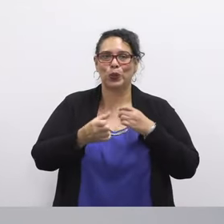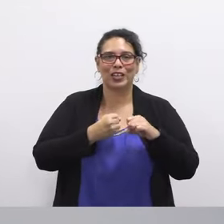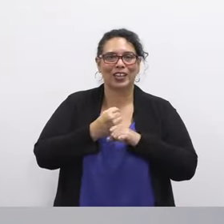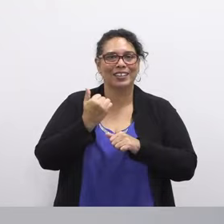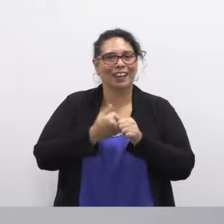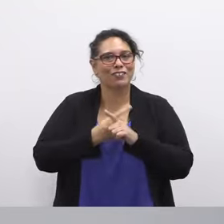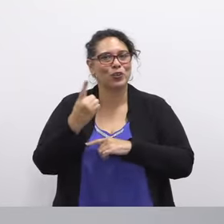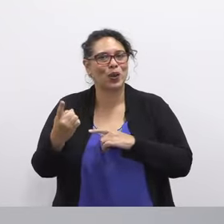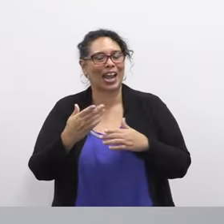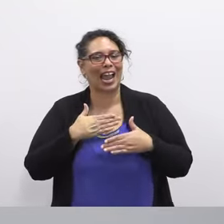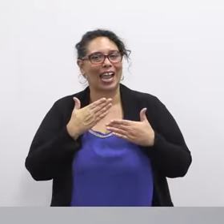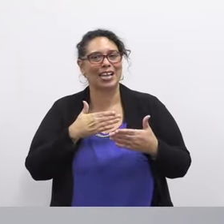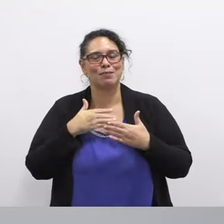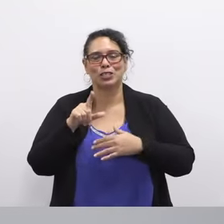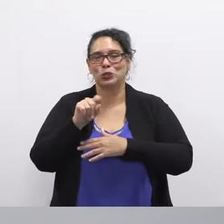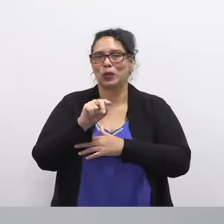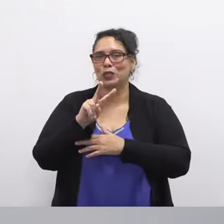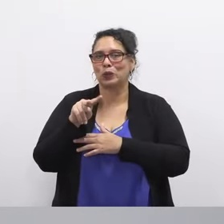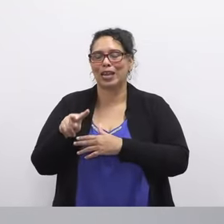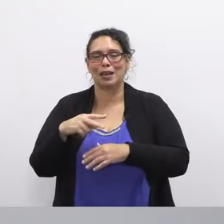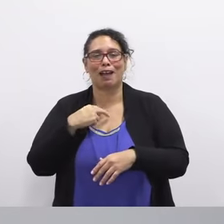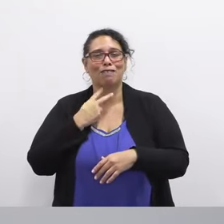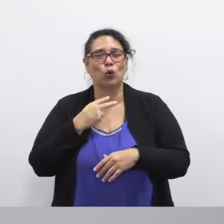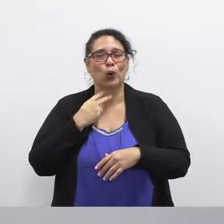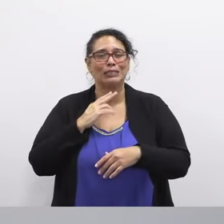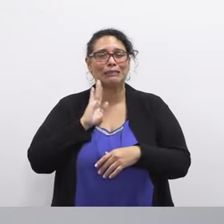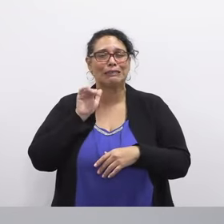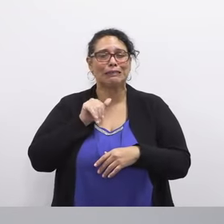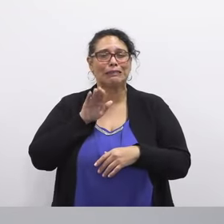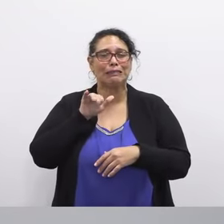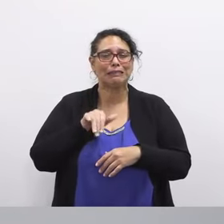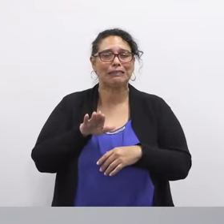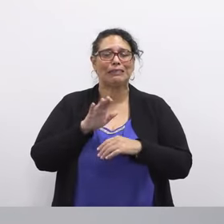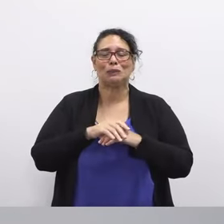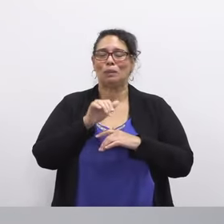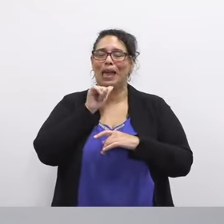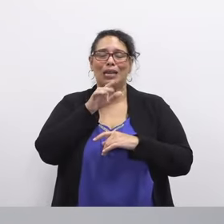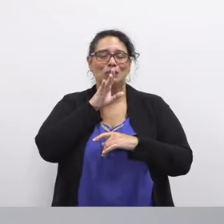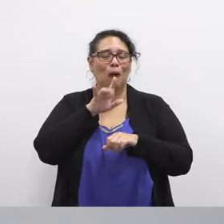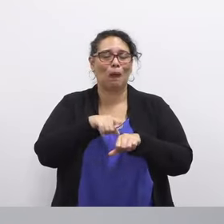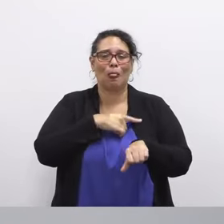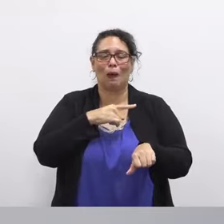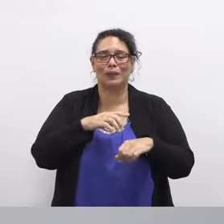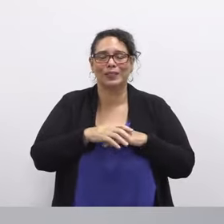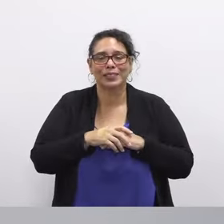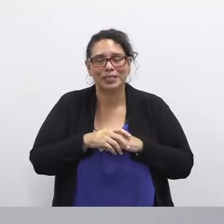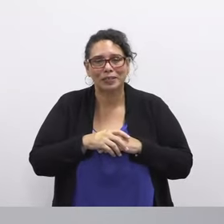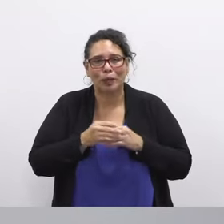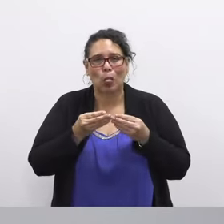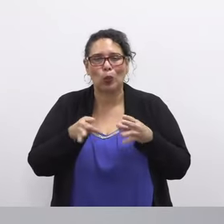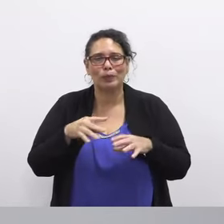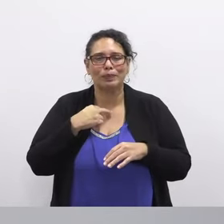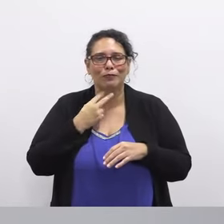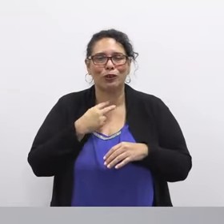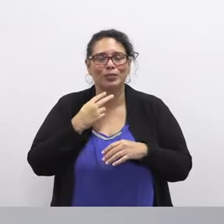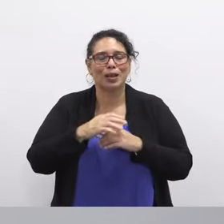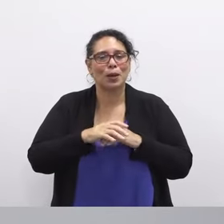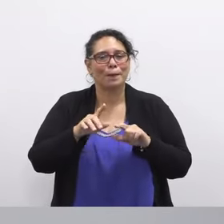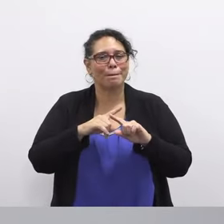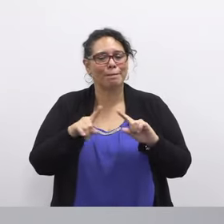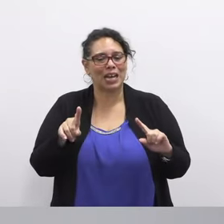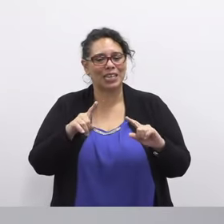2022. my voice has been kind of given out on me today, so I won't be long. But I'd just like to say that it's been a